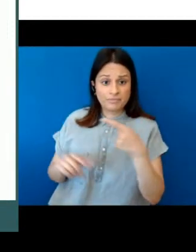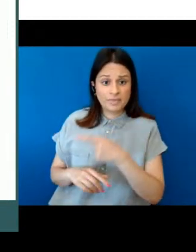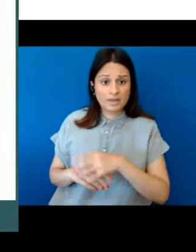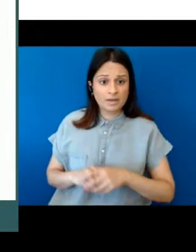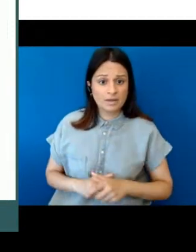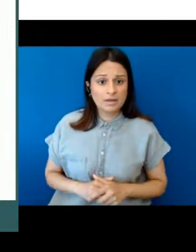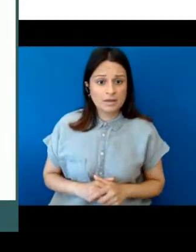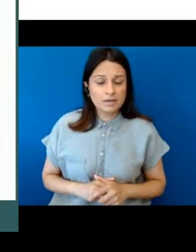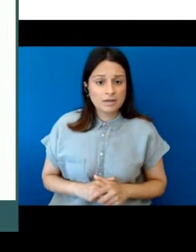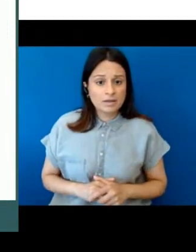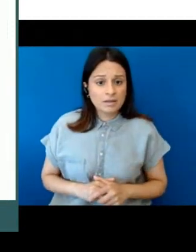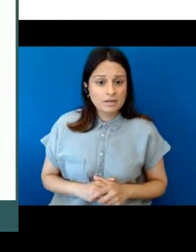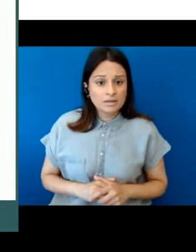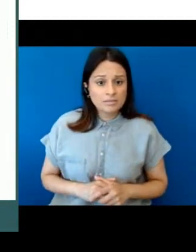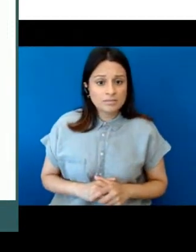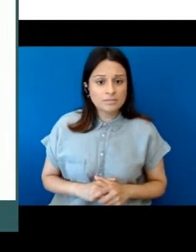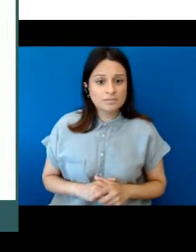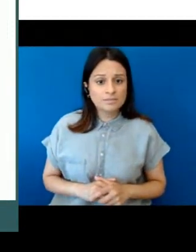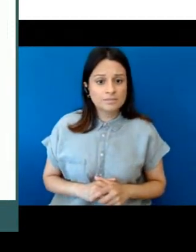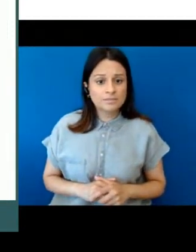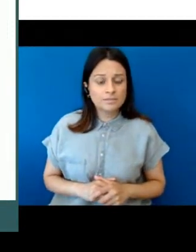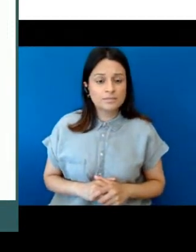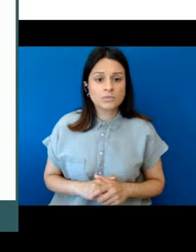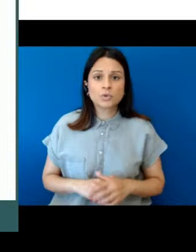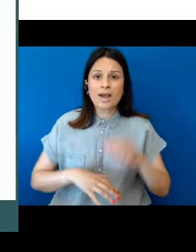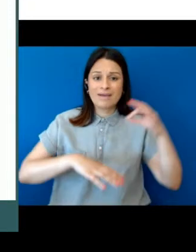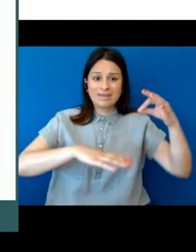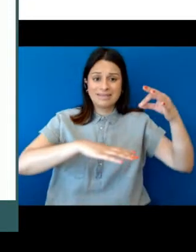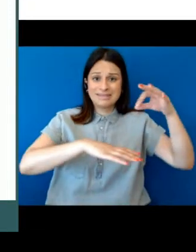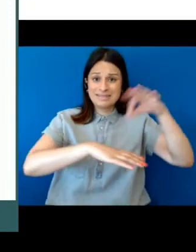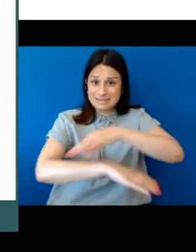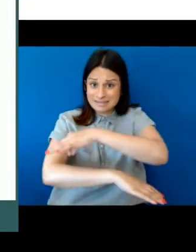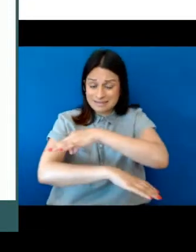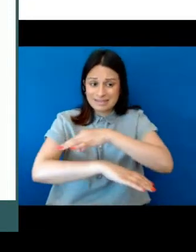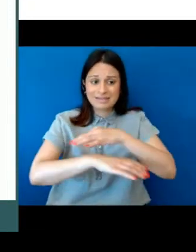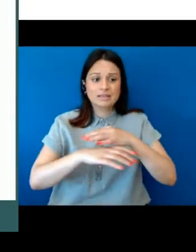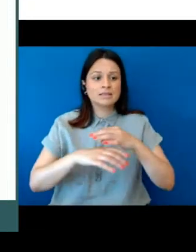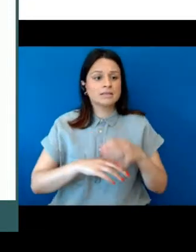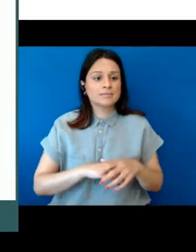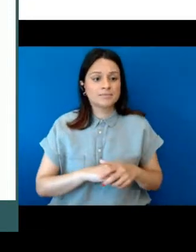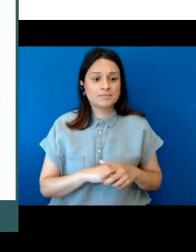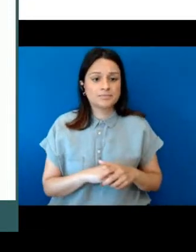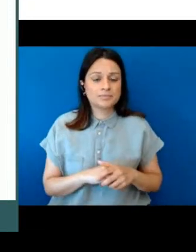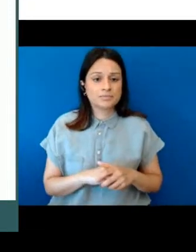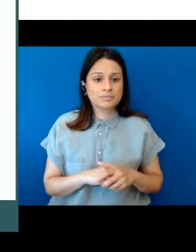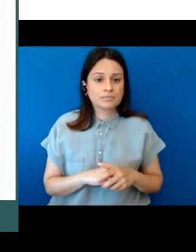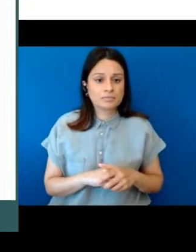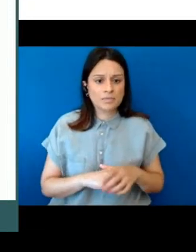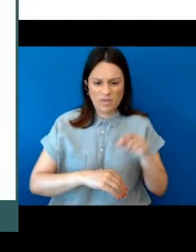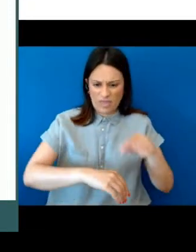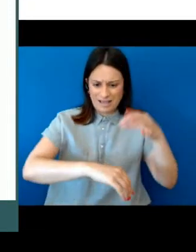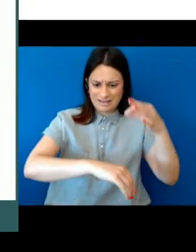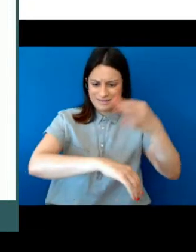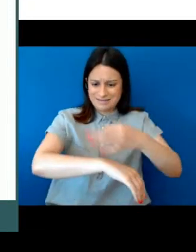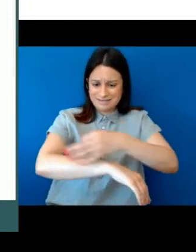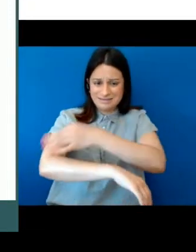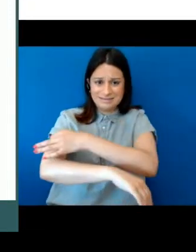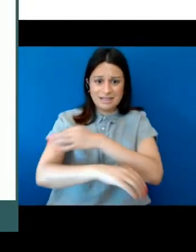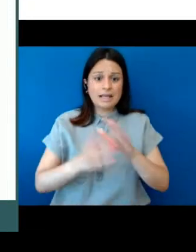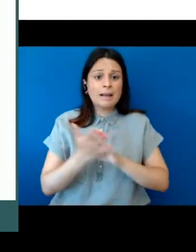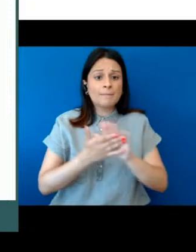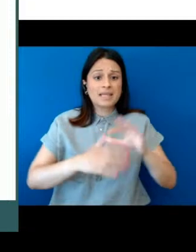starting off with skin prick testing. So this is a test which involves placing a drop of